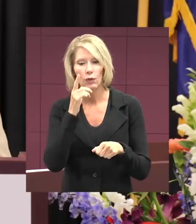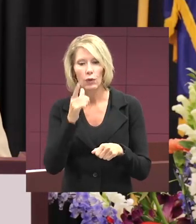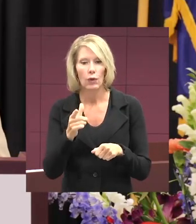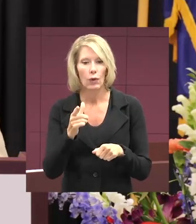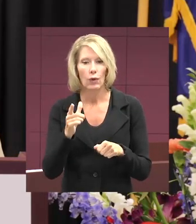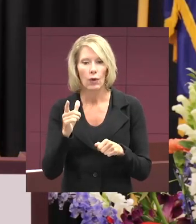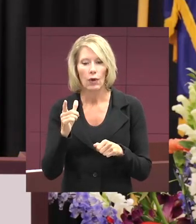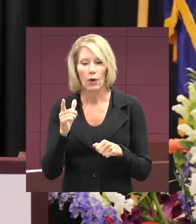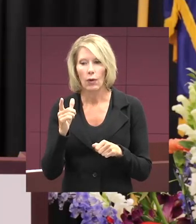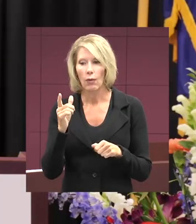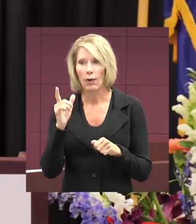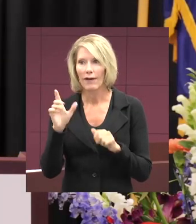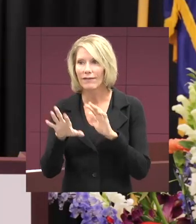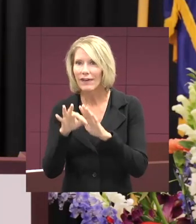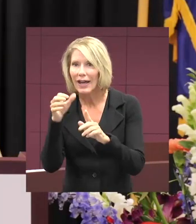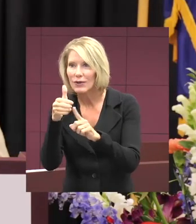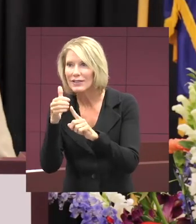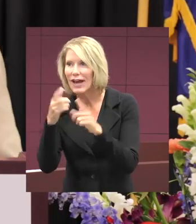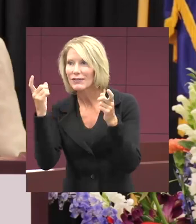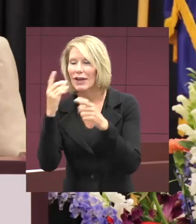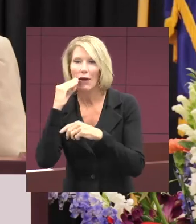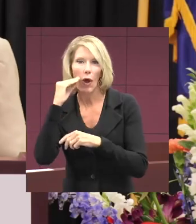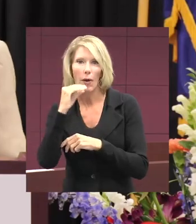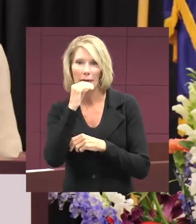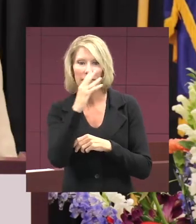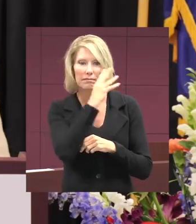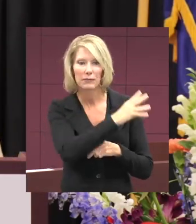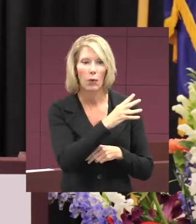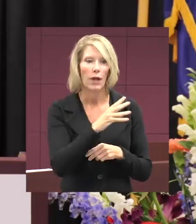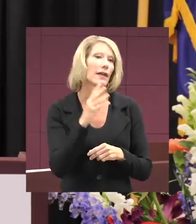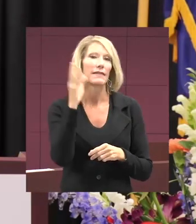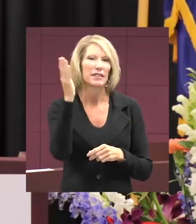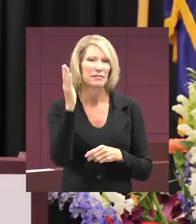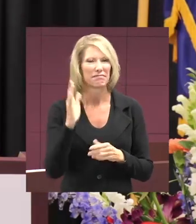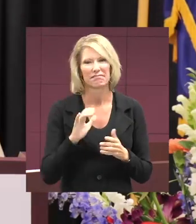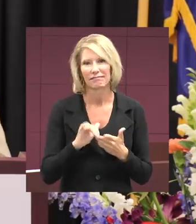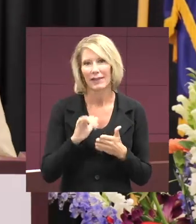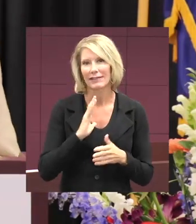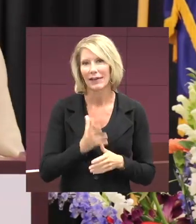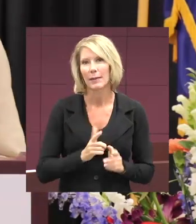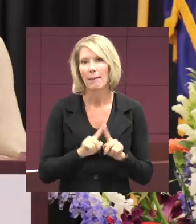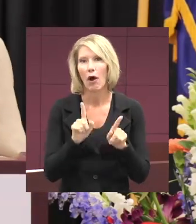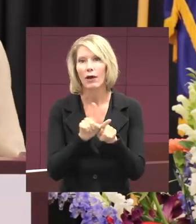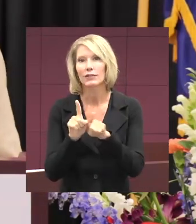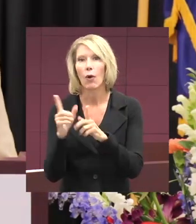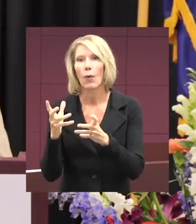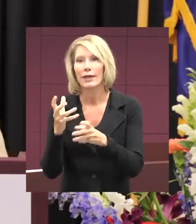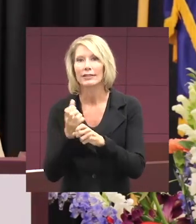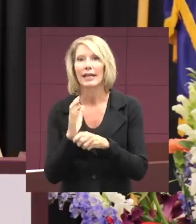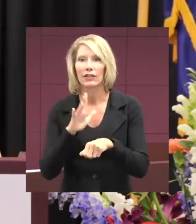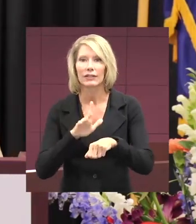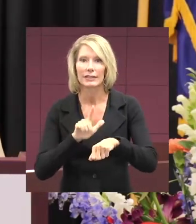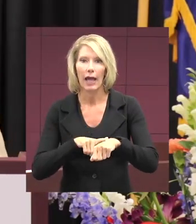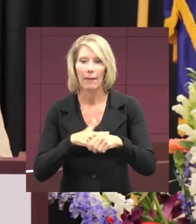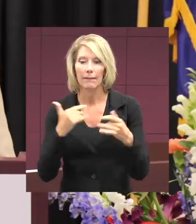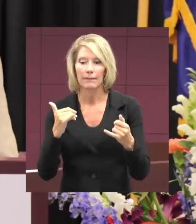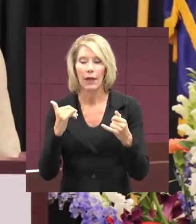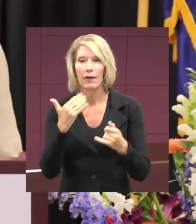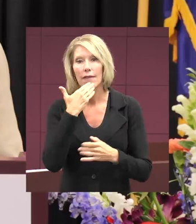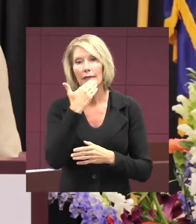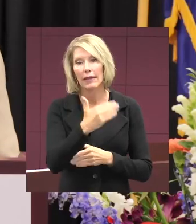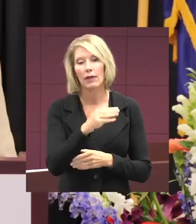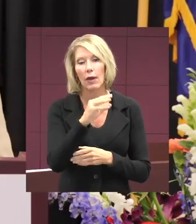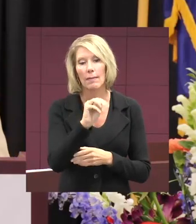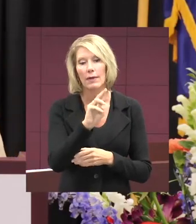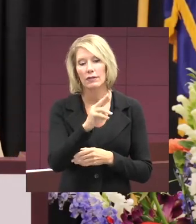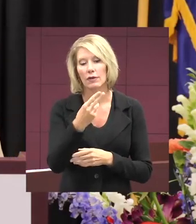speech and go right to yourself celebrating at home, and that's okay. But I also want to take the time to say thank you to Mr.